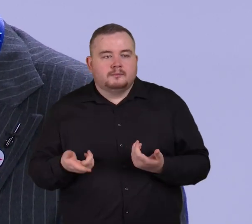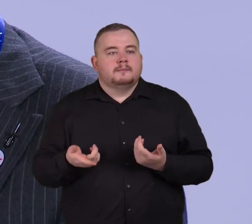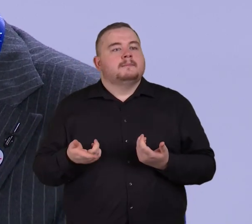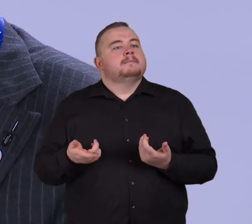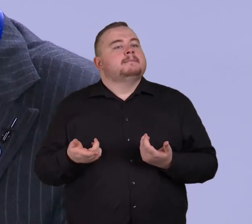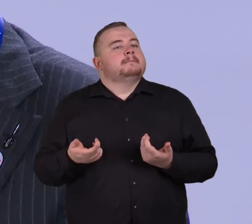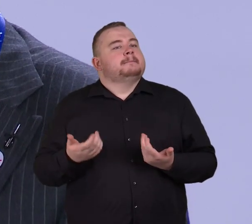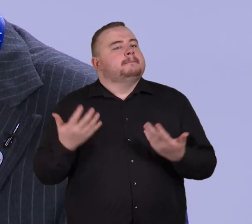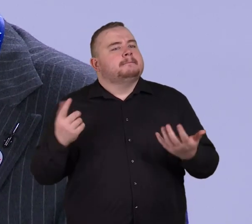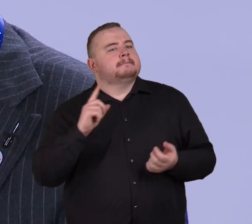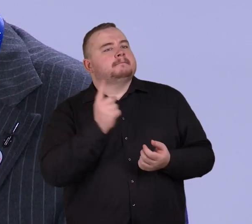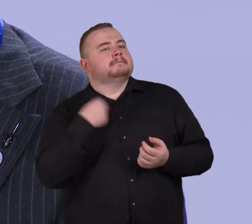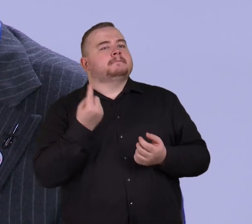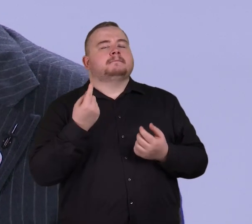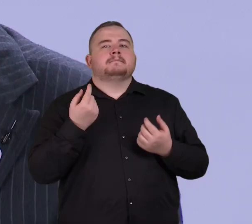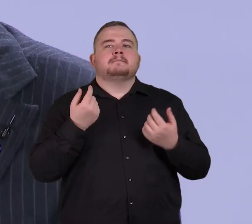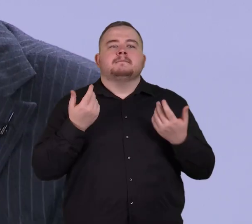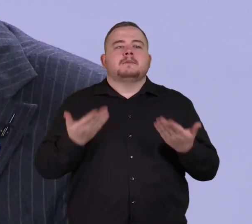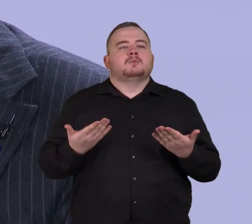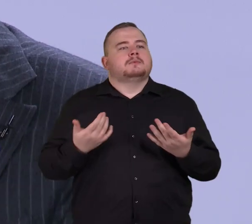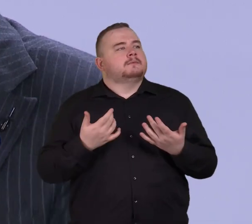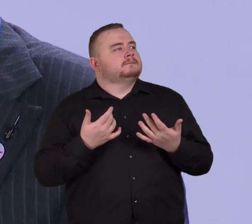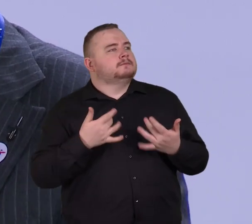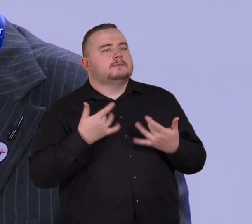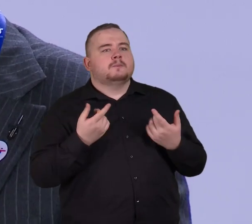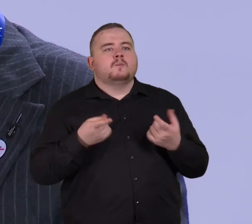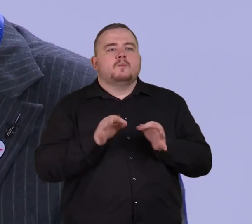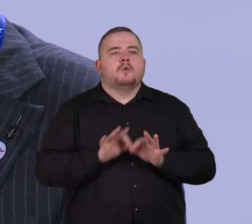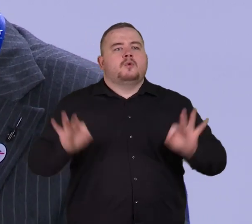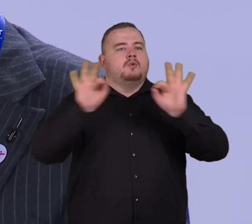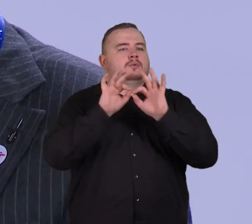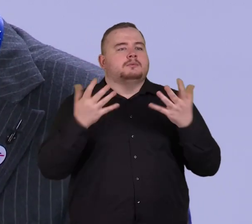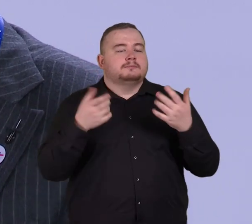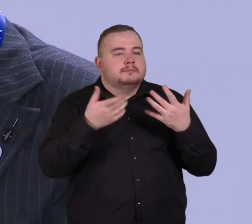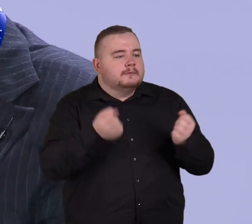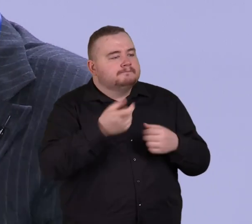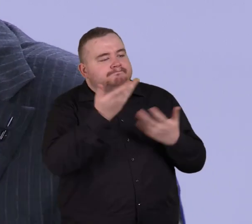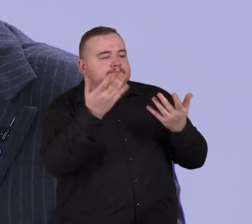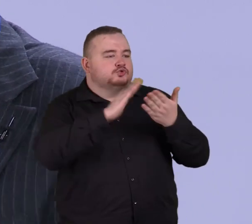Okay, so this program actually made us